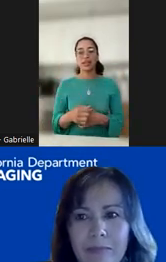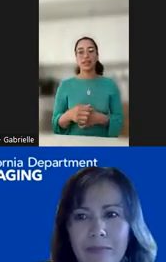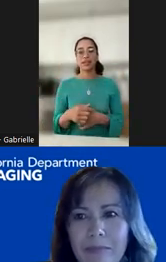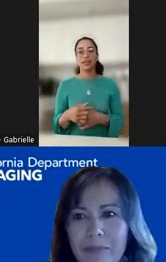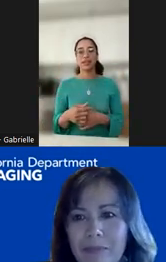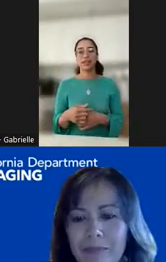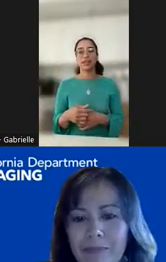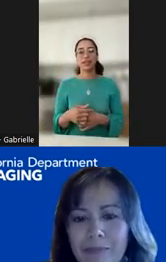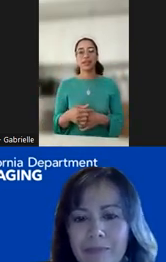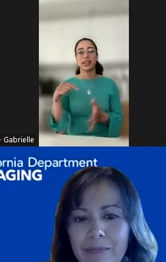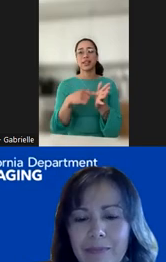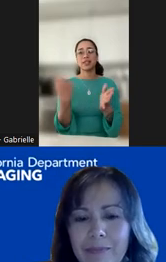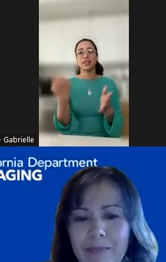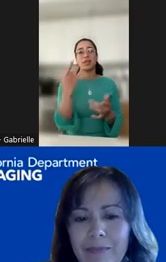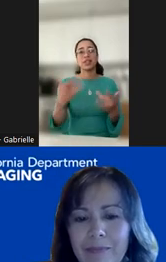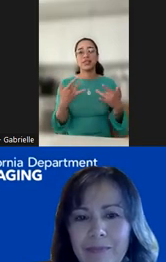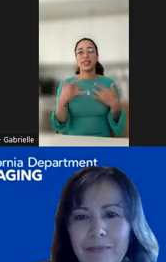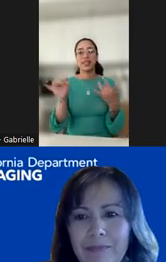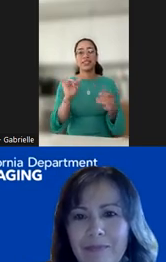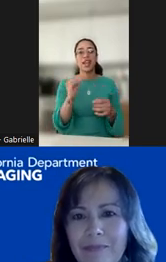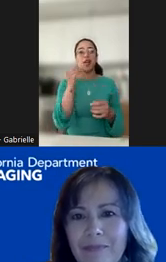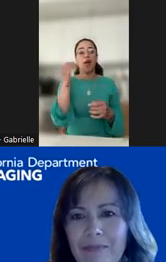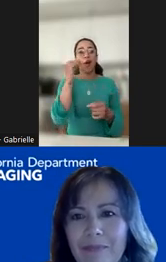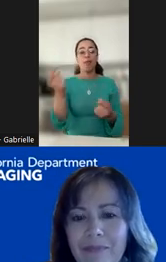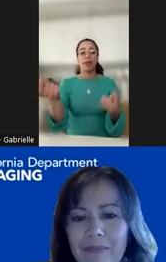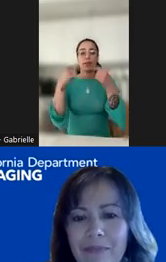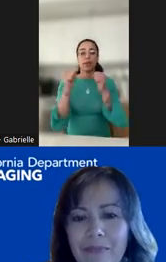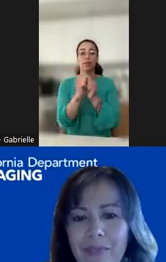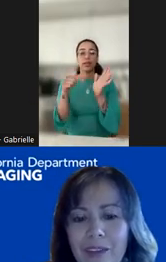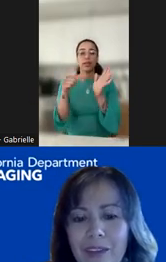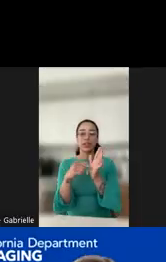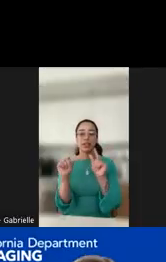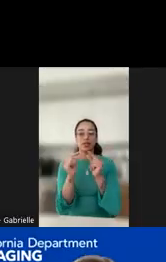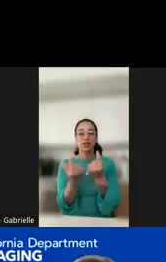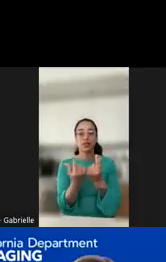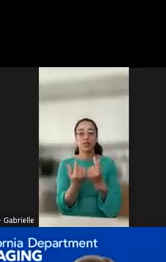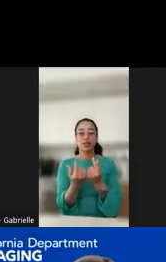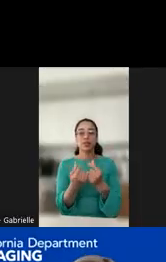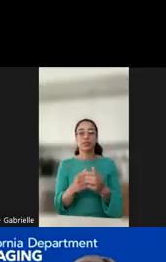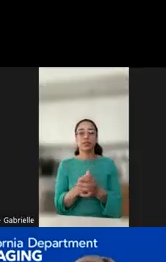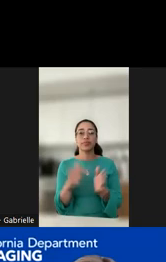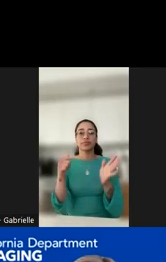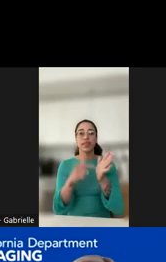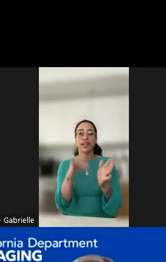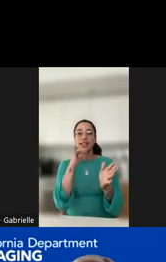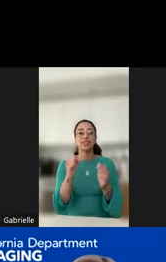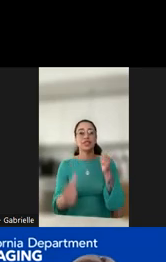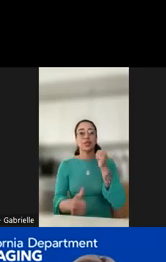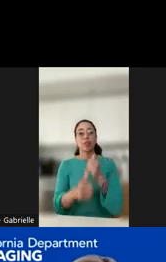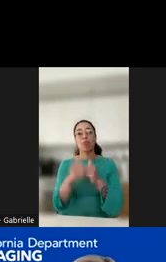This always feels like a homecoming with this group. These are the most